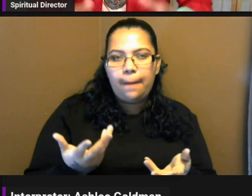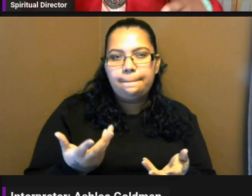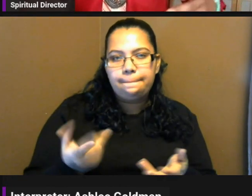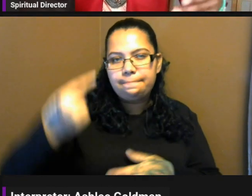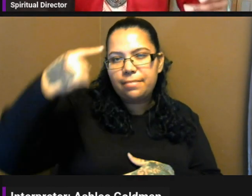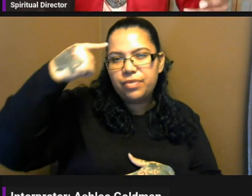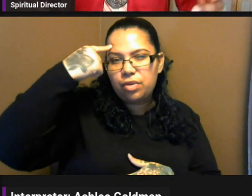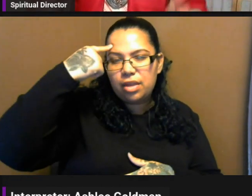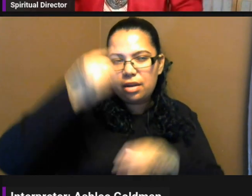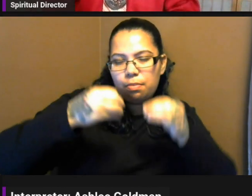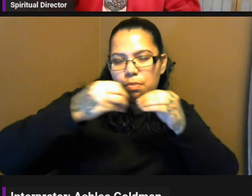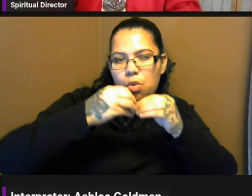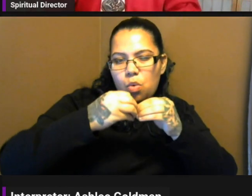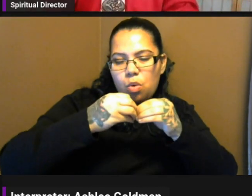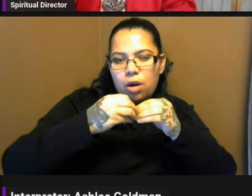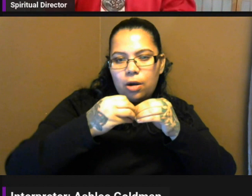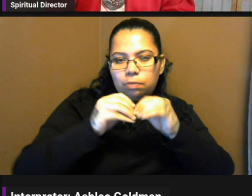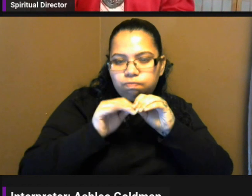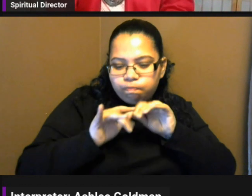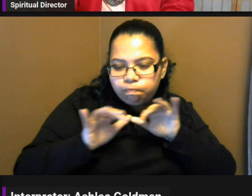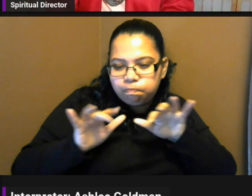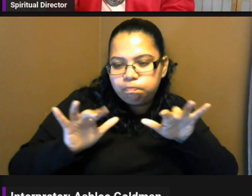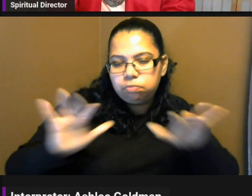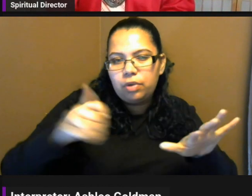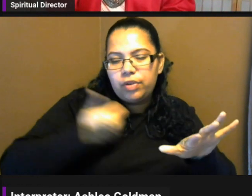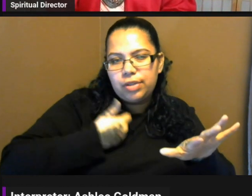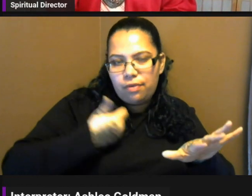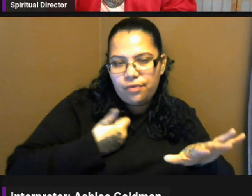to think more expansively of ourselves,